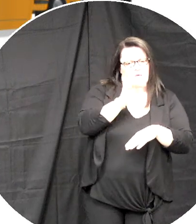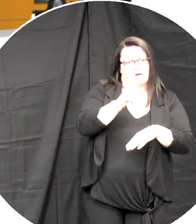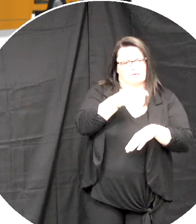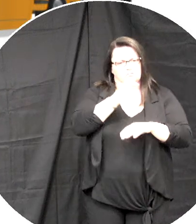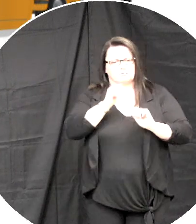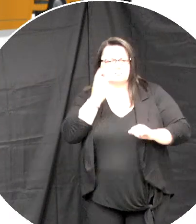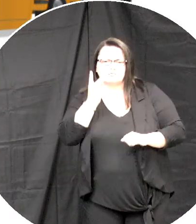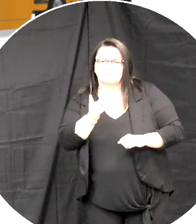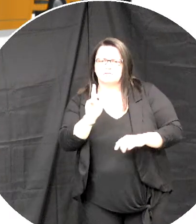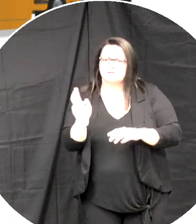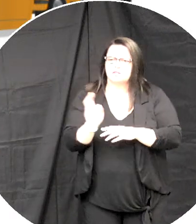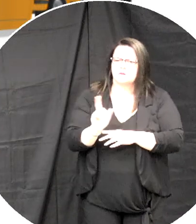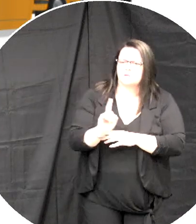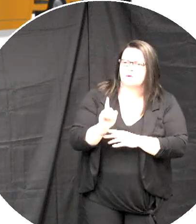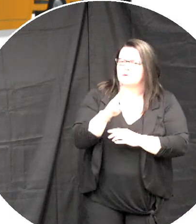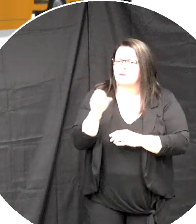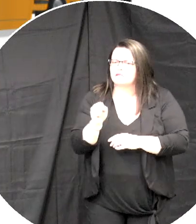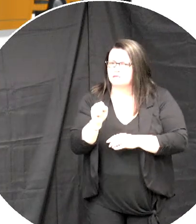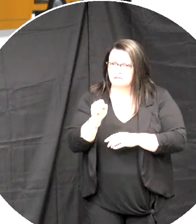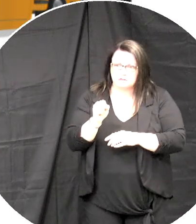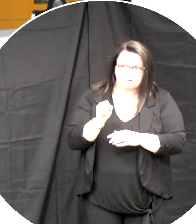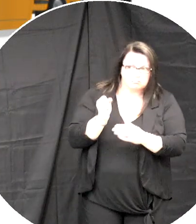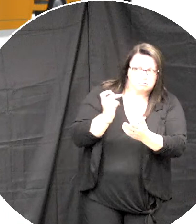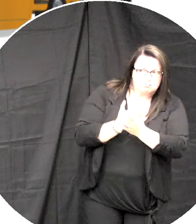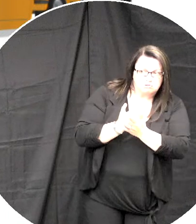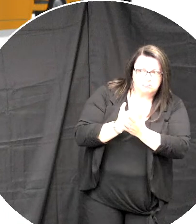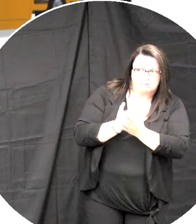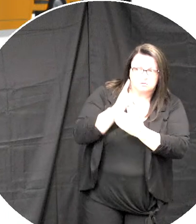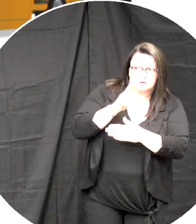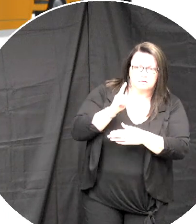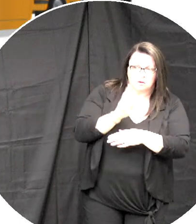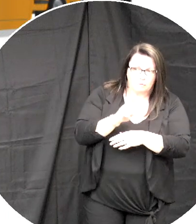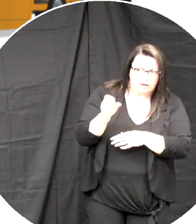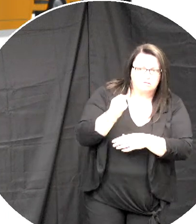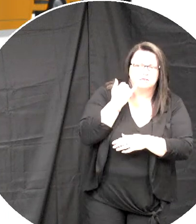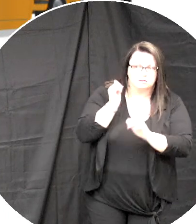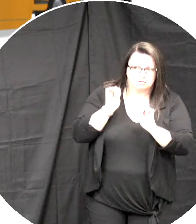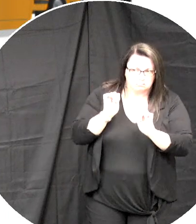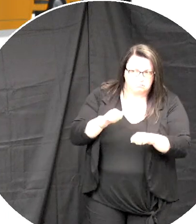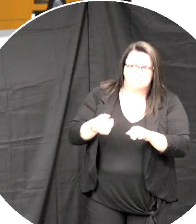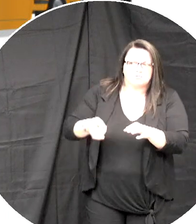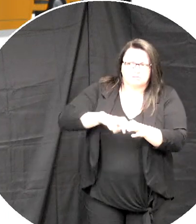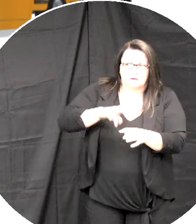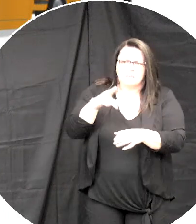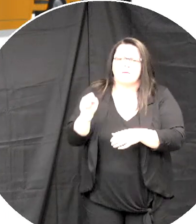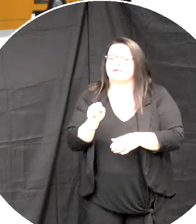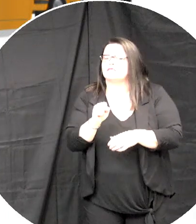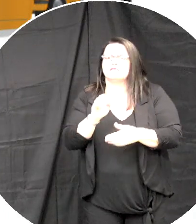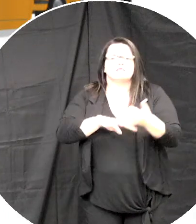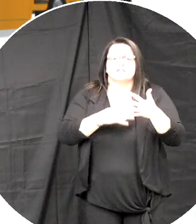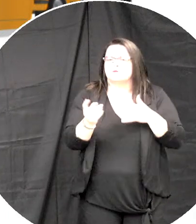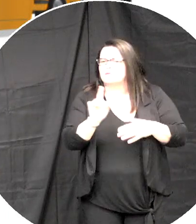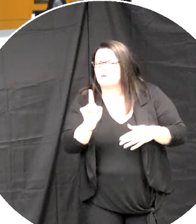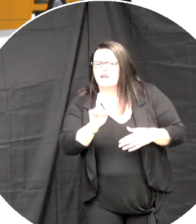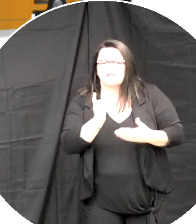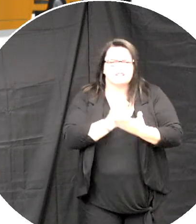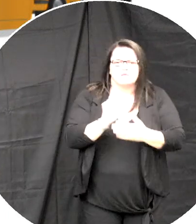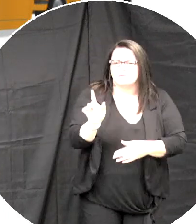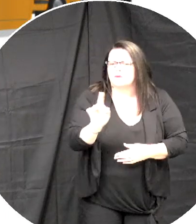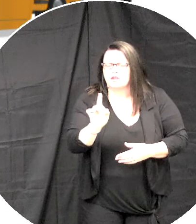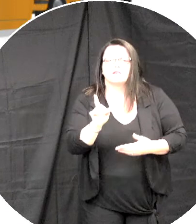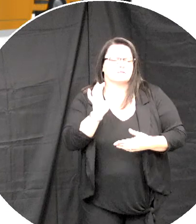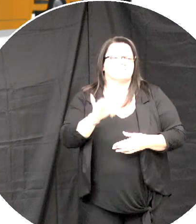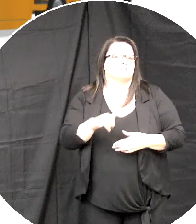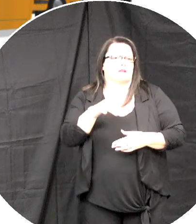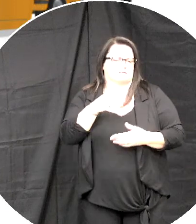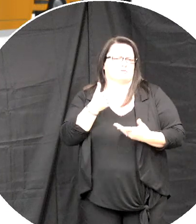their child's transportation eligibility, and if eligible, their transportation schedule, including bus route, bus stop location, and drop-off